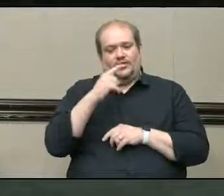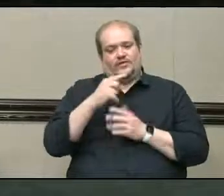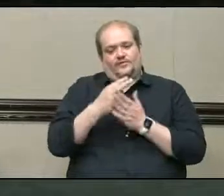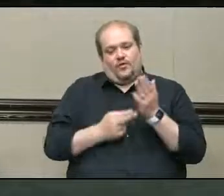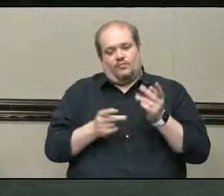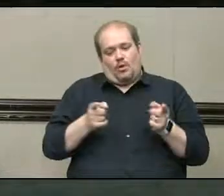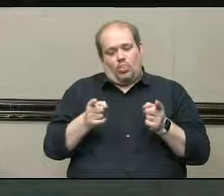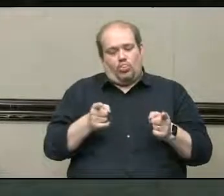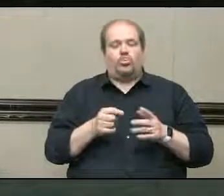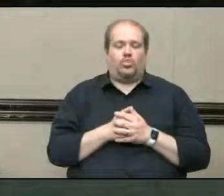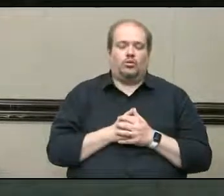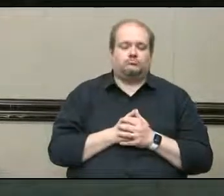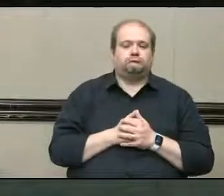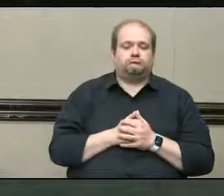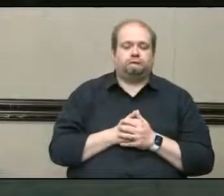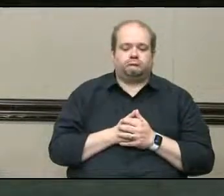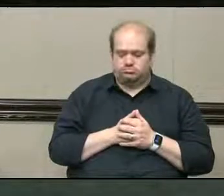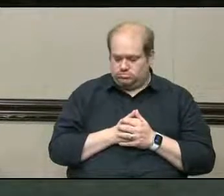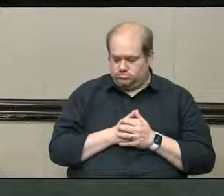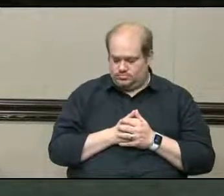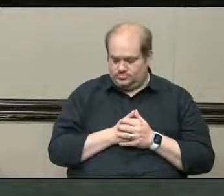them.